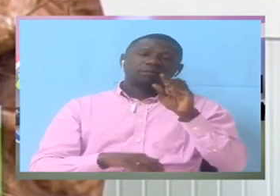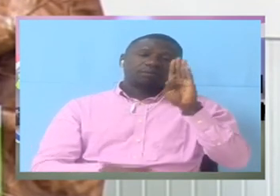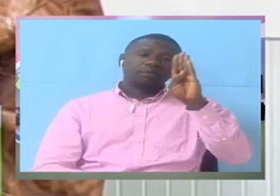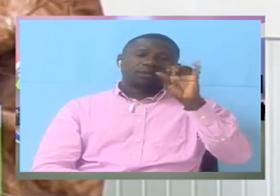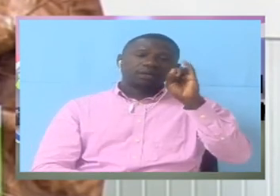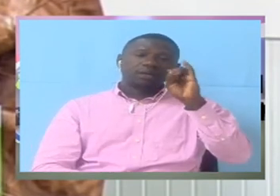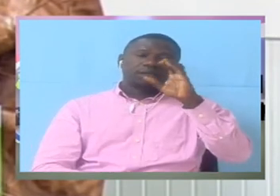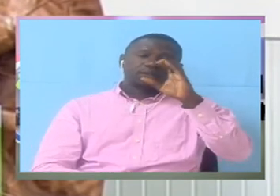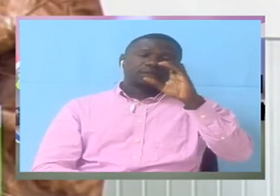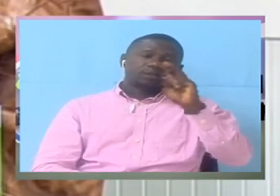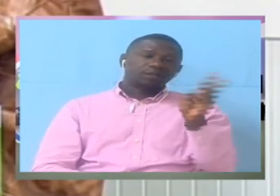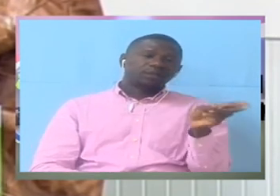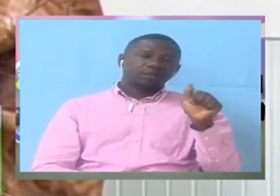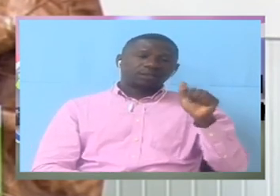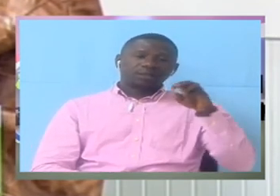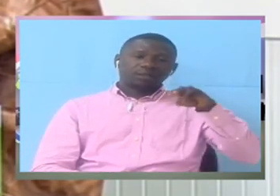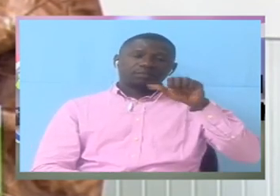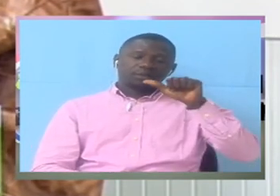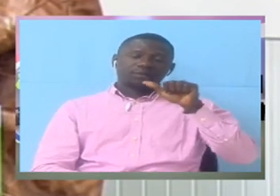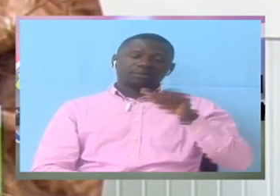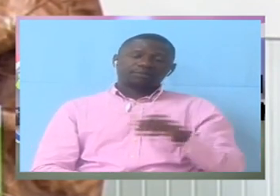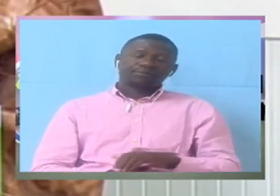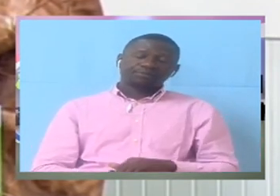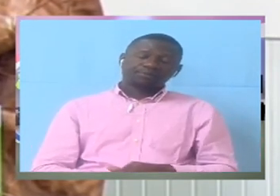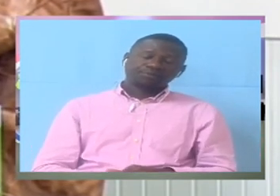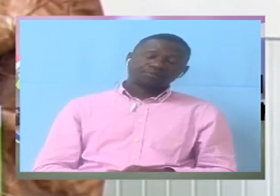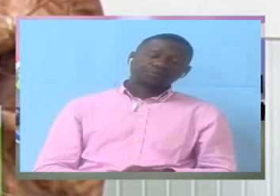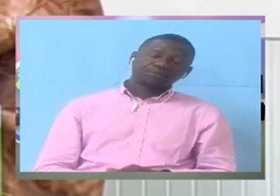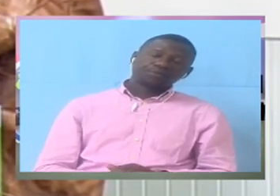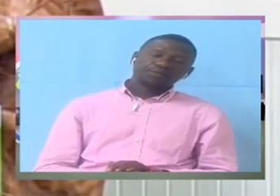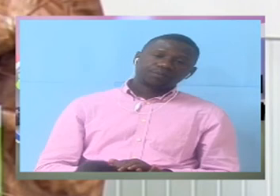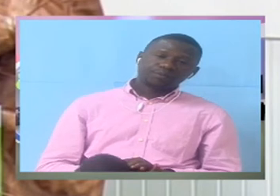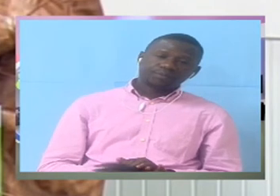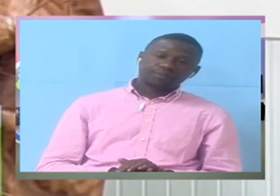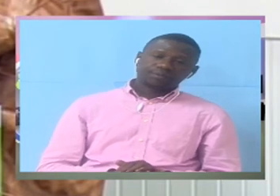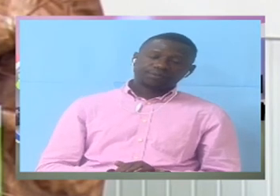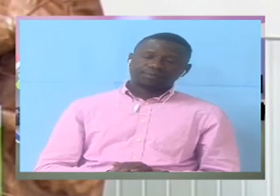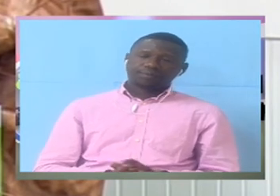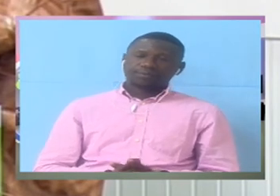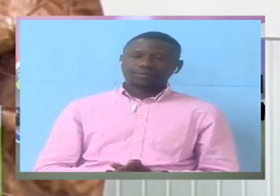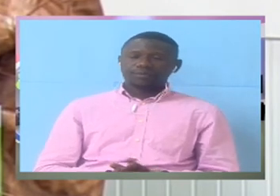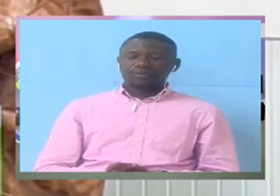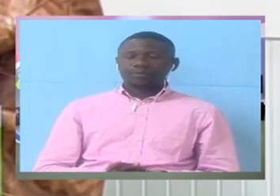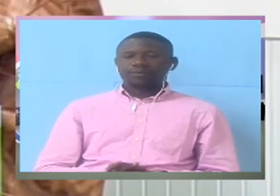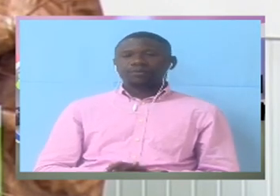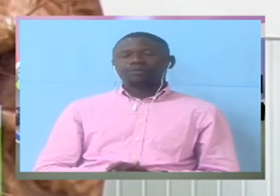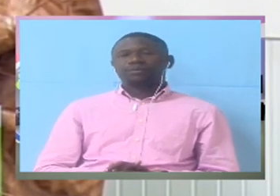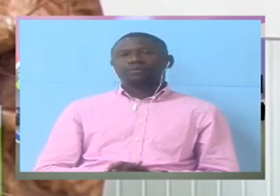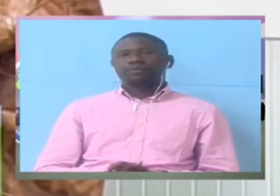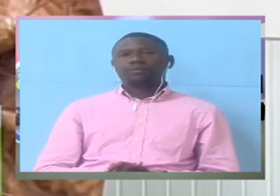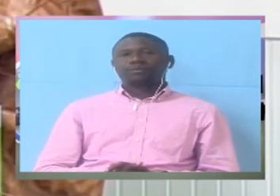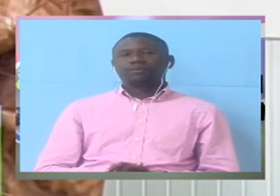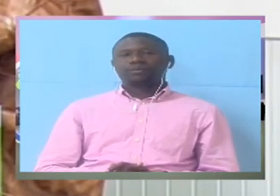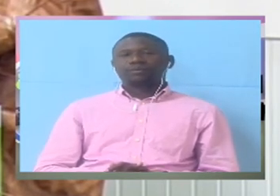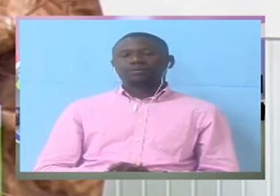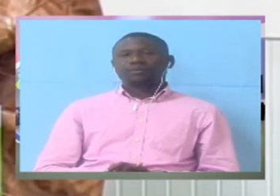2000 and 1990. Because 91 and dunda that